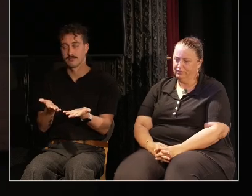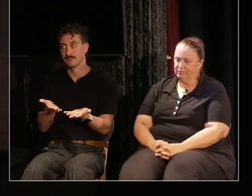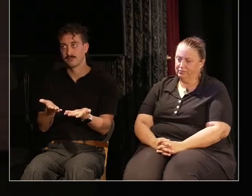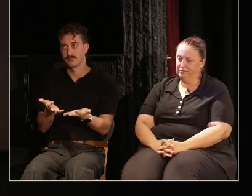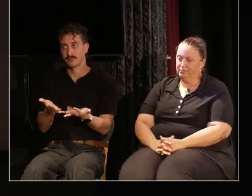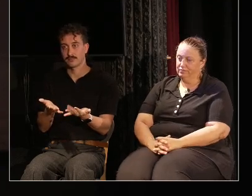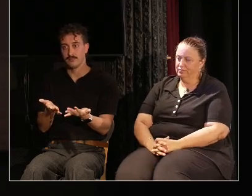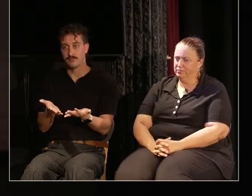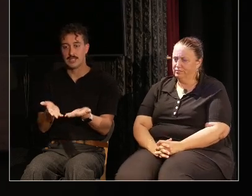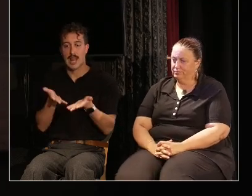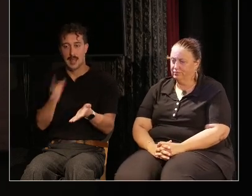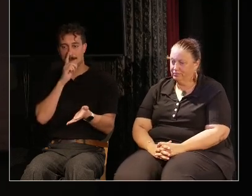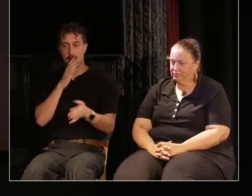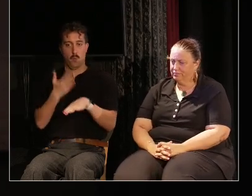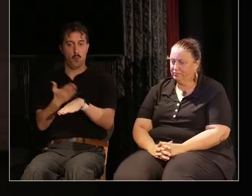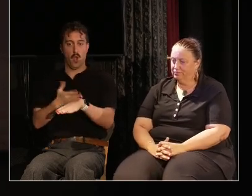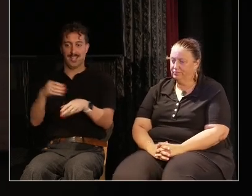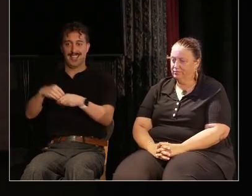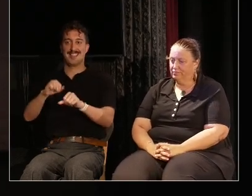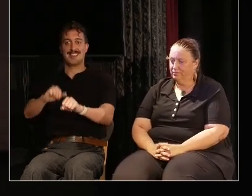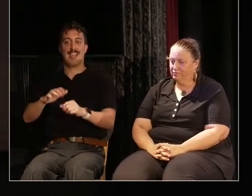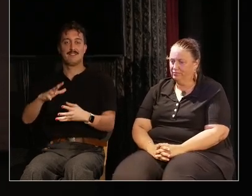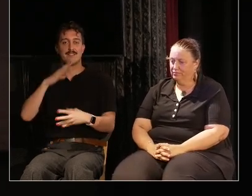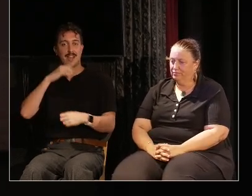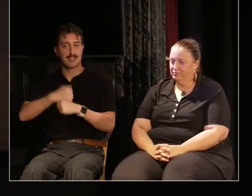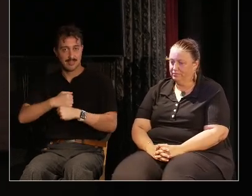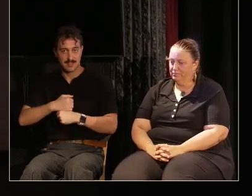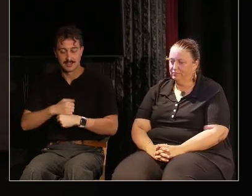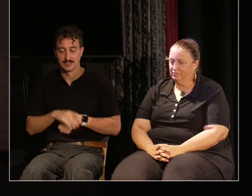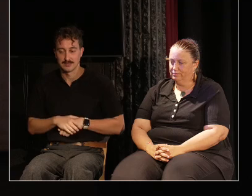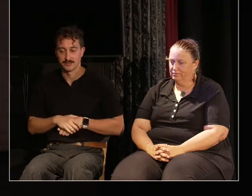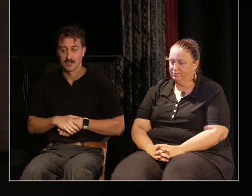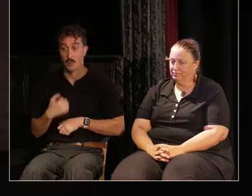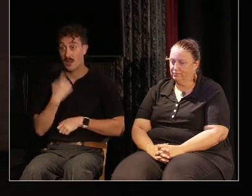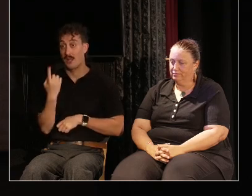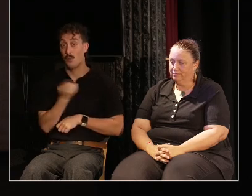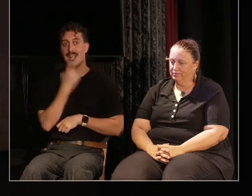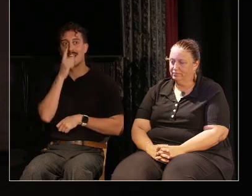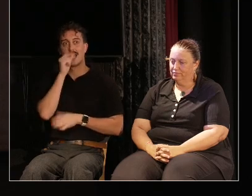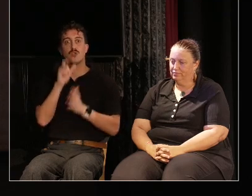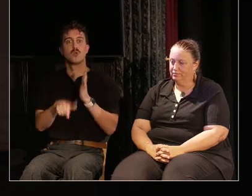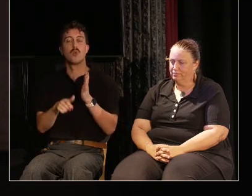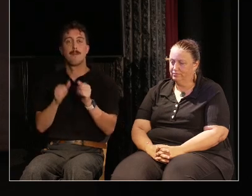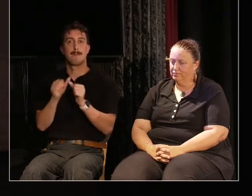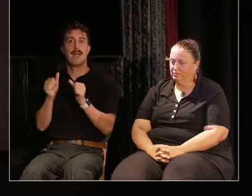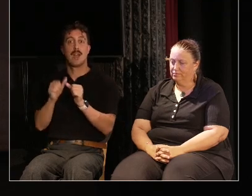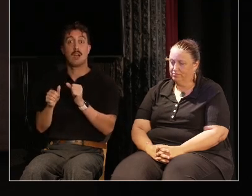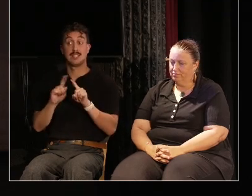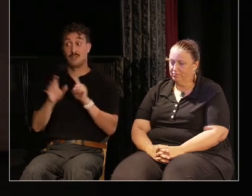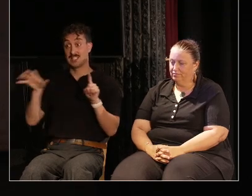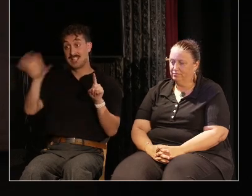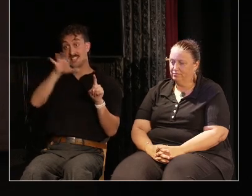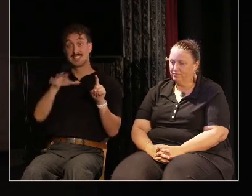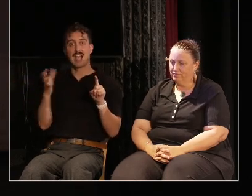know, work in their faith. And we need to do better. We can do better. And, you know, in different states in this country, we actually have